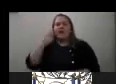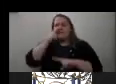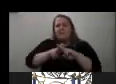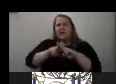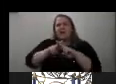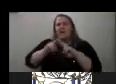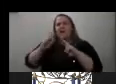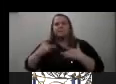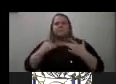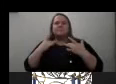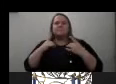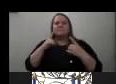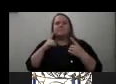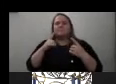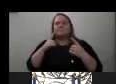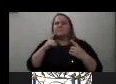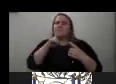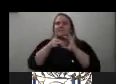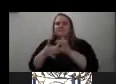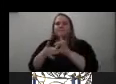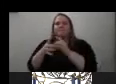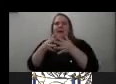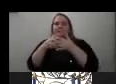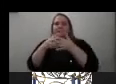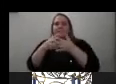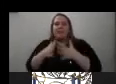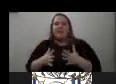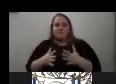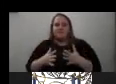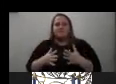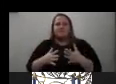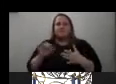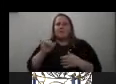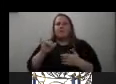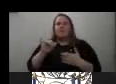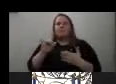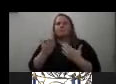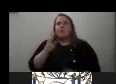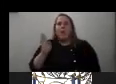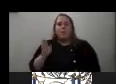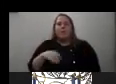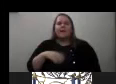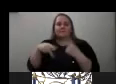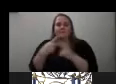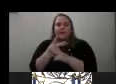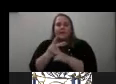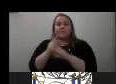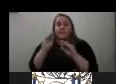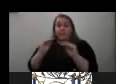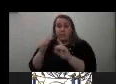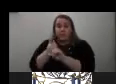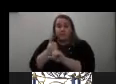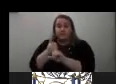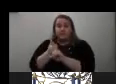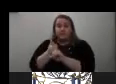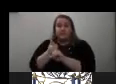of American in flavor and kind of got a Broadway style. The movement in the